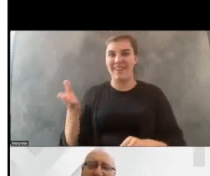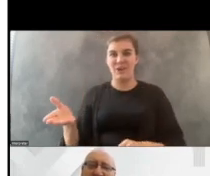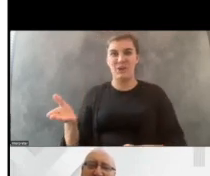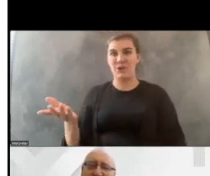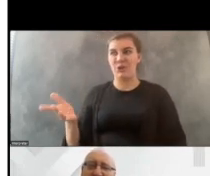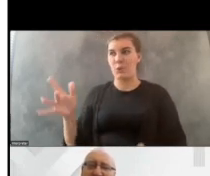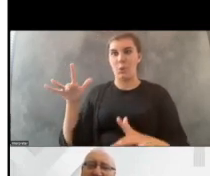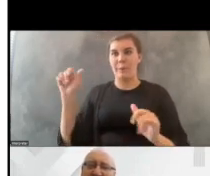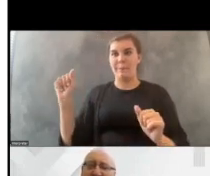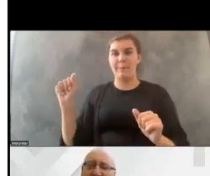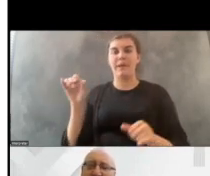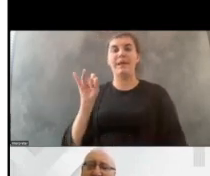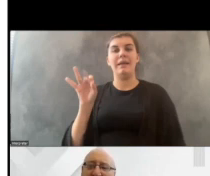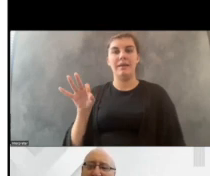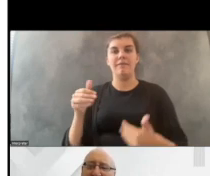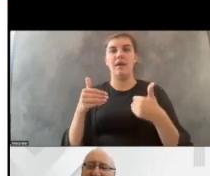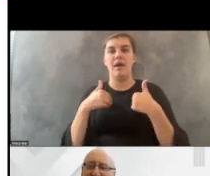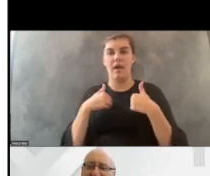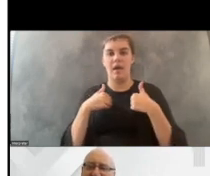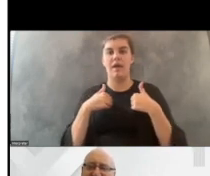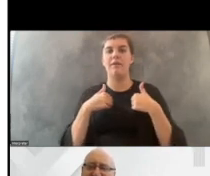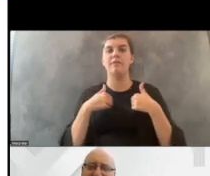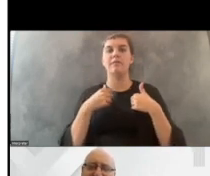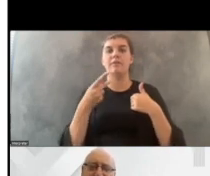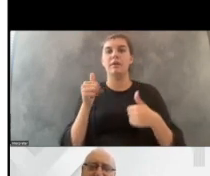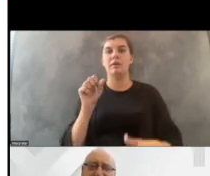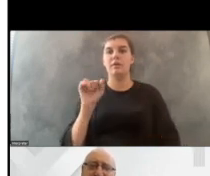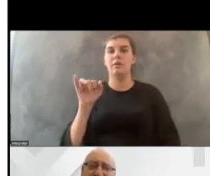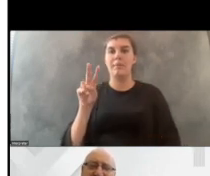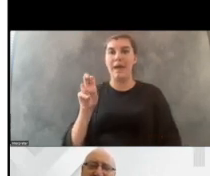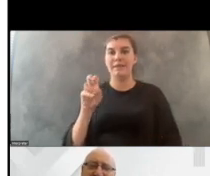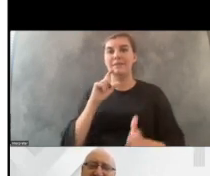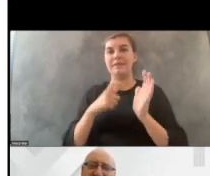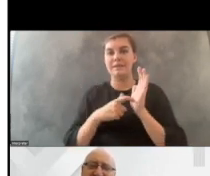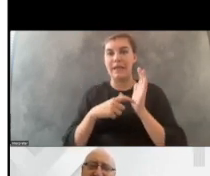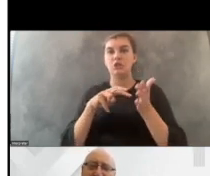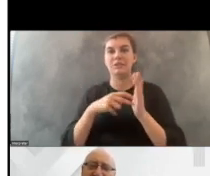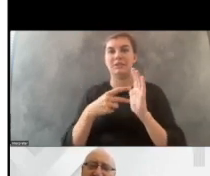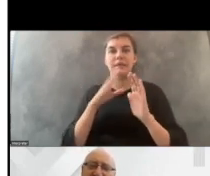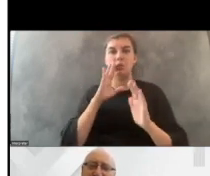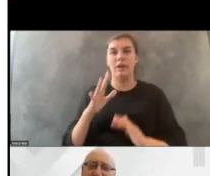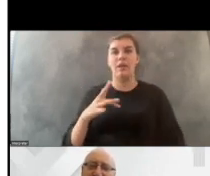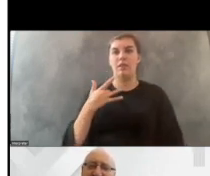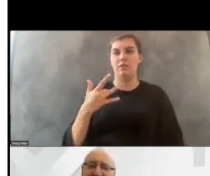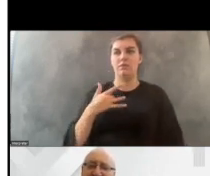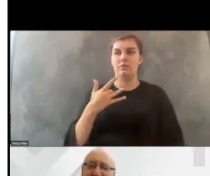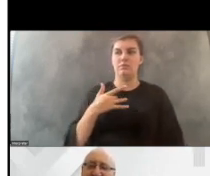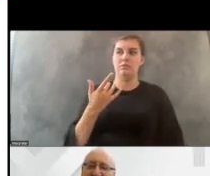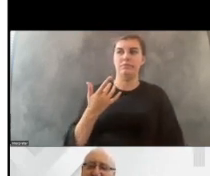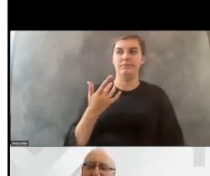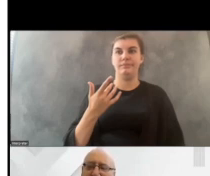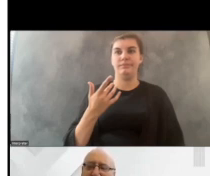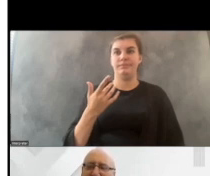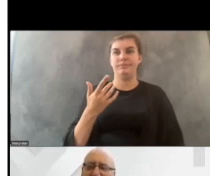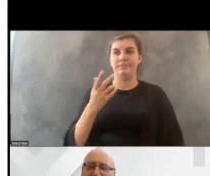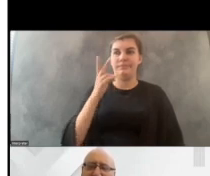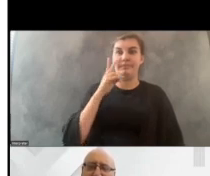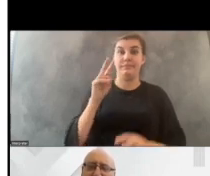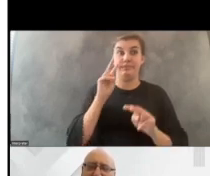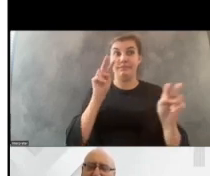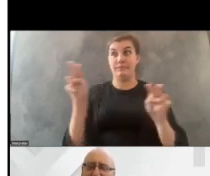with one hand and not requiring tight pinching or twisting of the wrist, which we'll talk more about in module 4. Pedestrian push buttons and